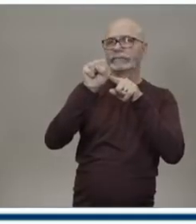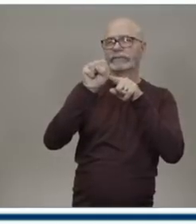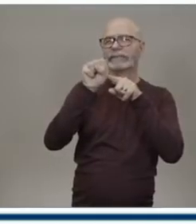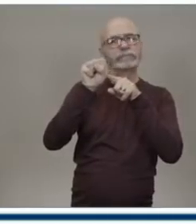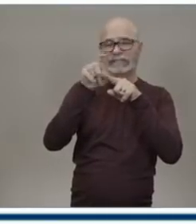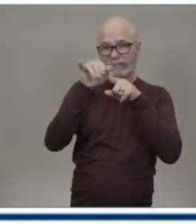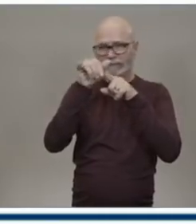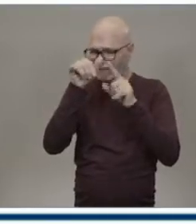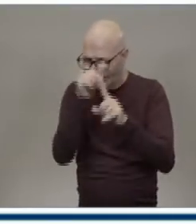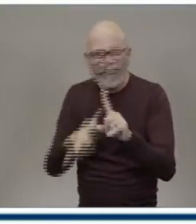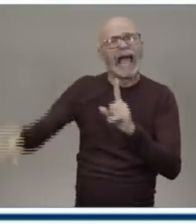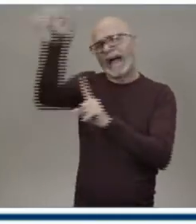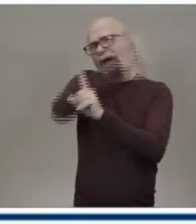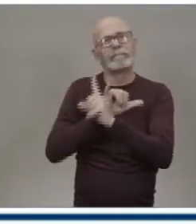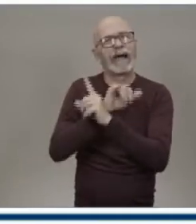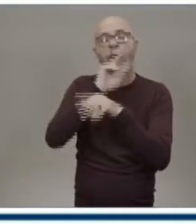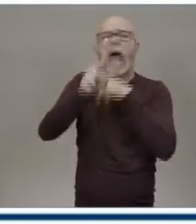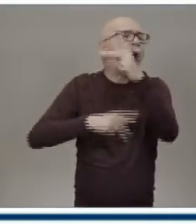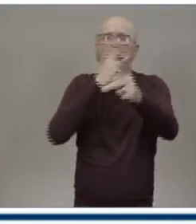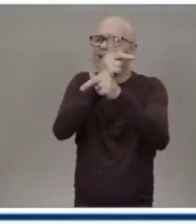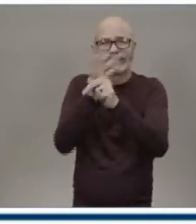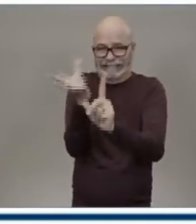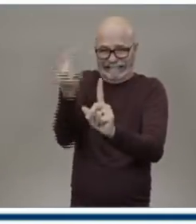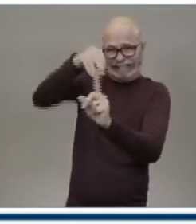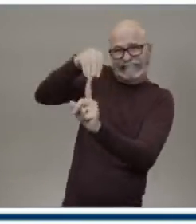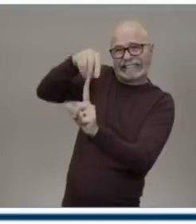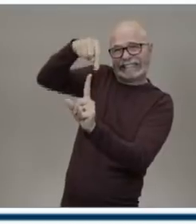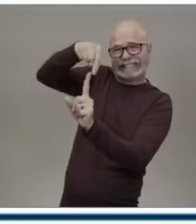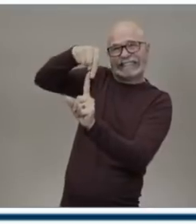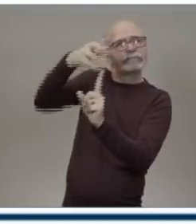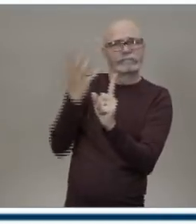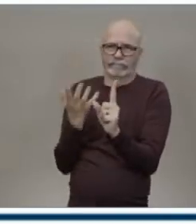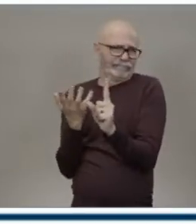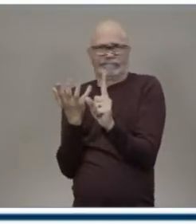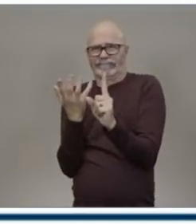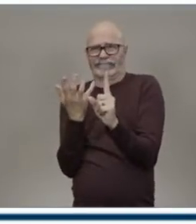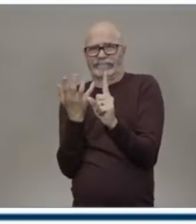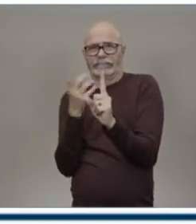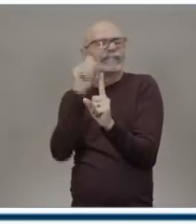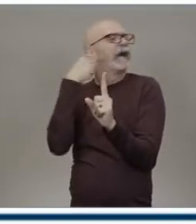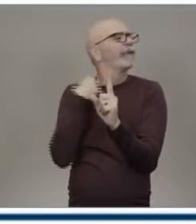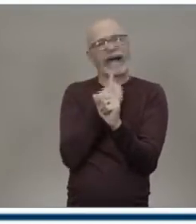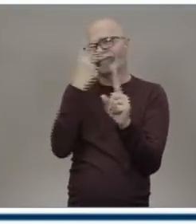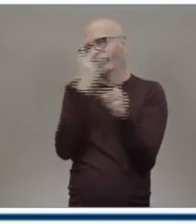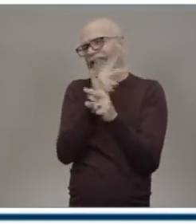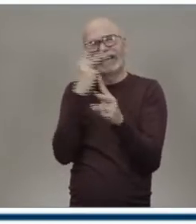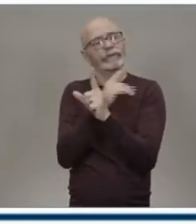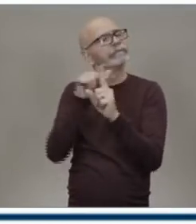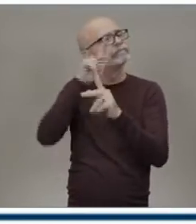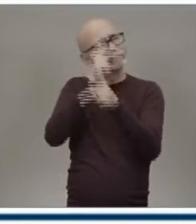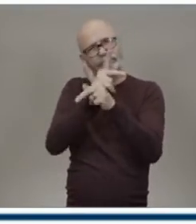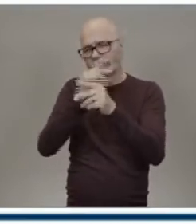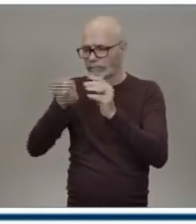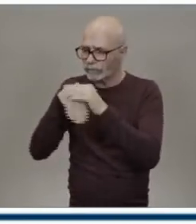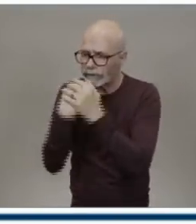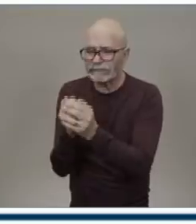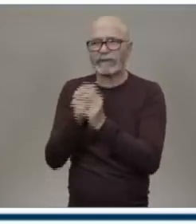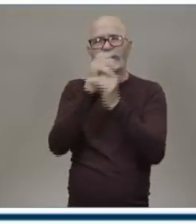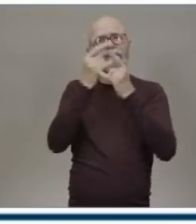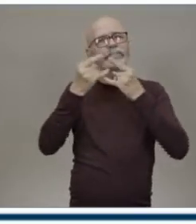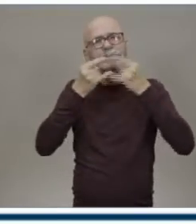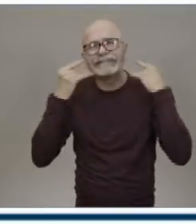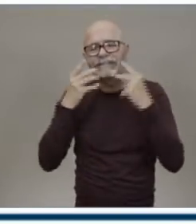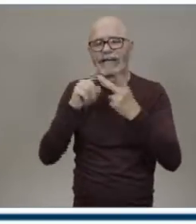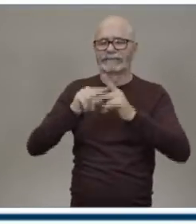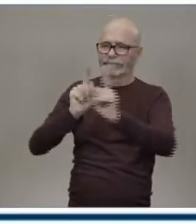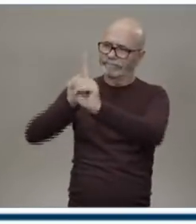is out there. That's how we keep ourselves safe, staying focused on our personal measures, being prepared to accept